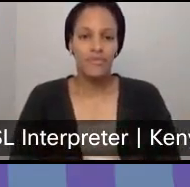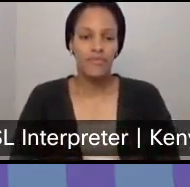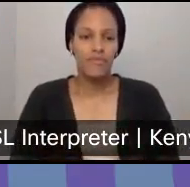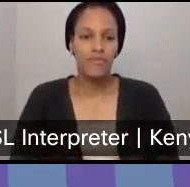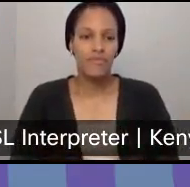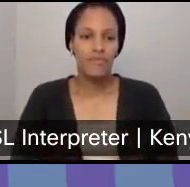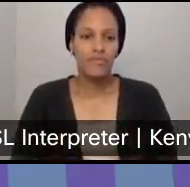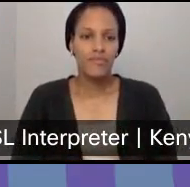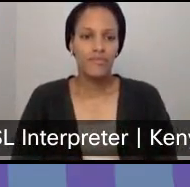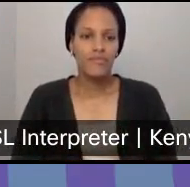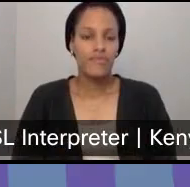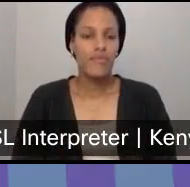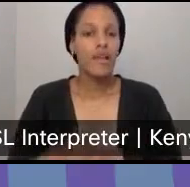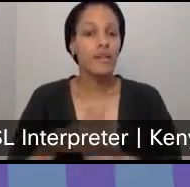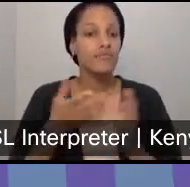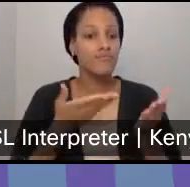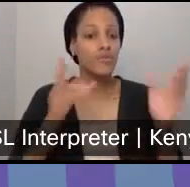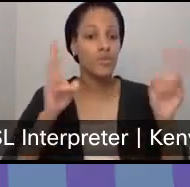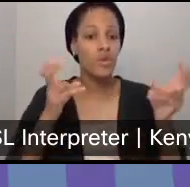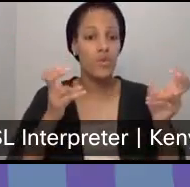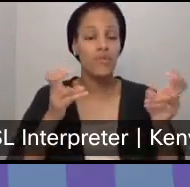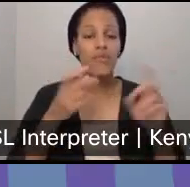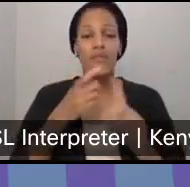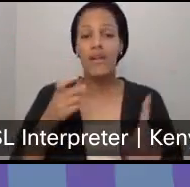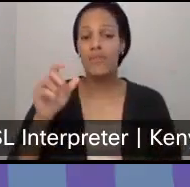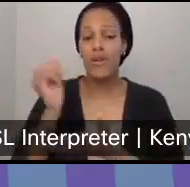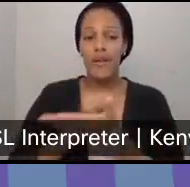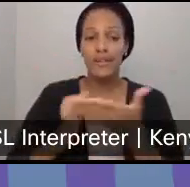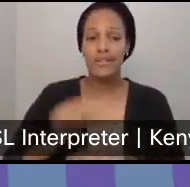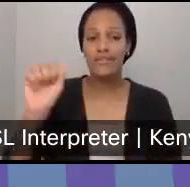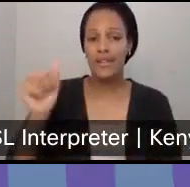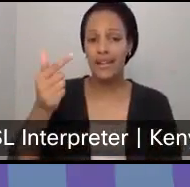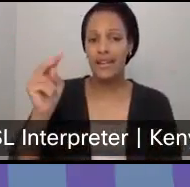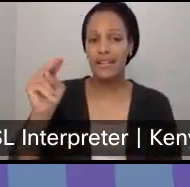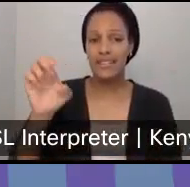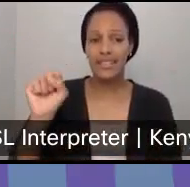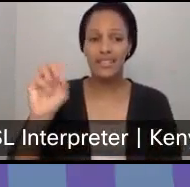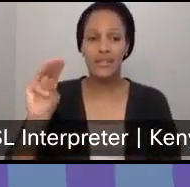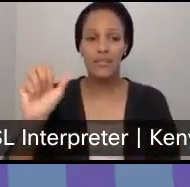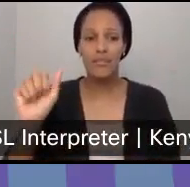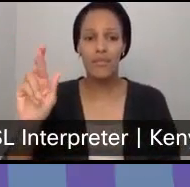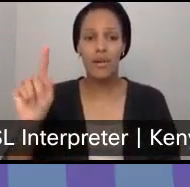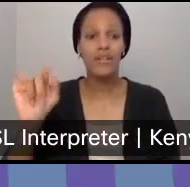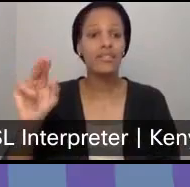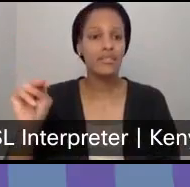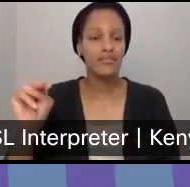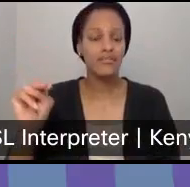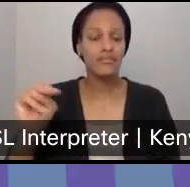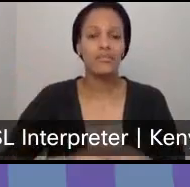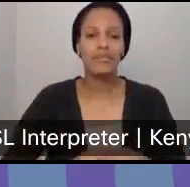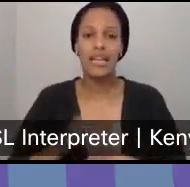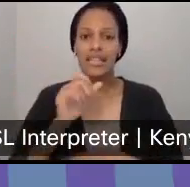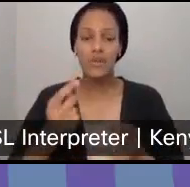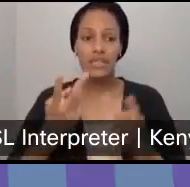This quote is by the artist Agnes Martin. It is not what is seen, it is what is known forever